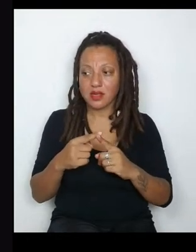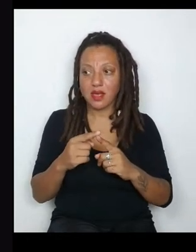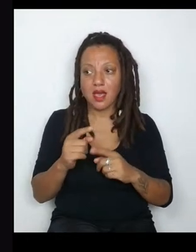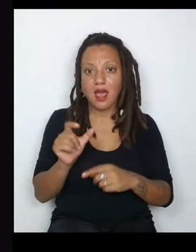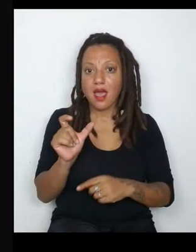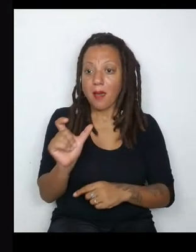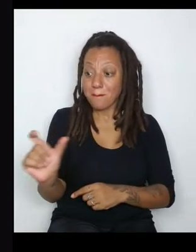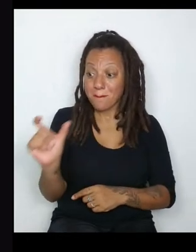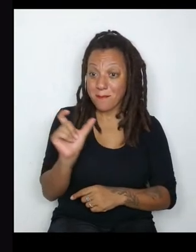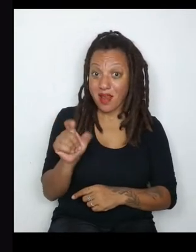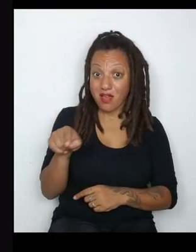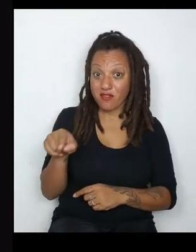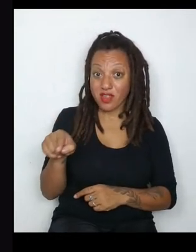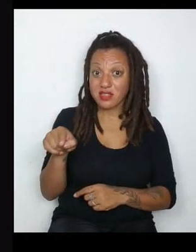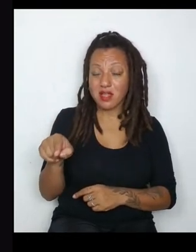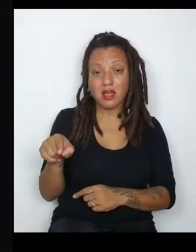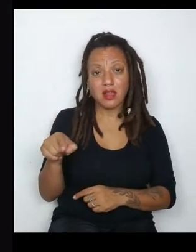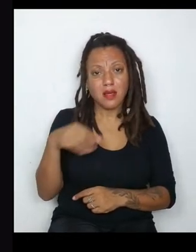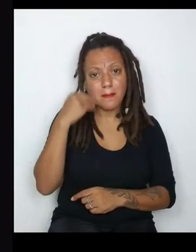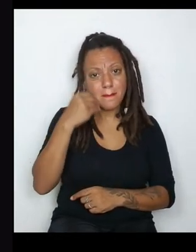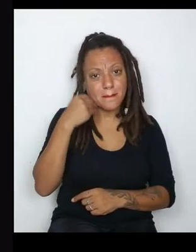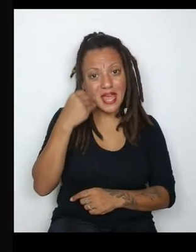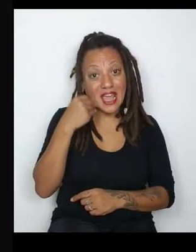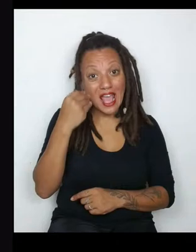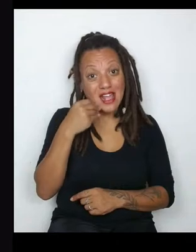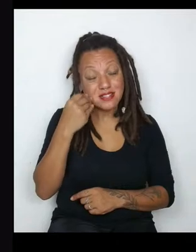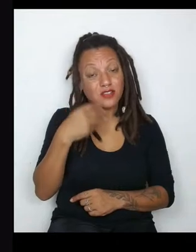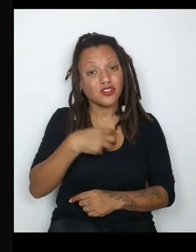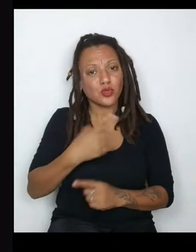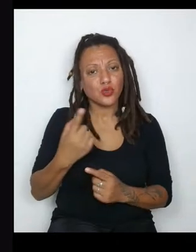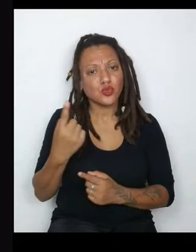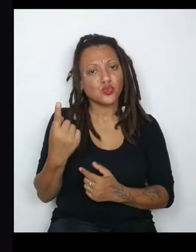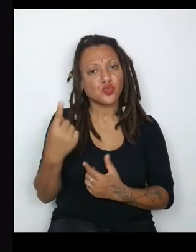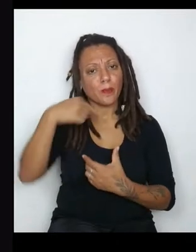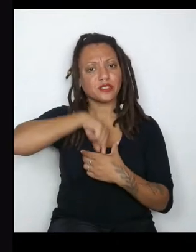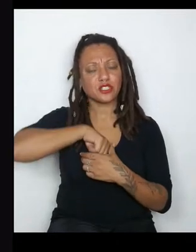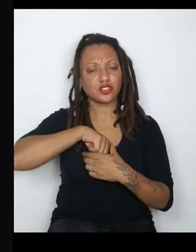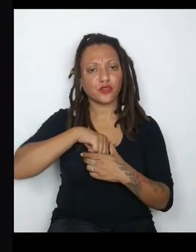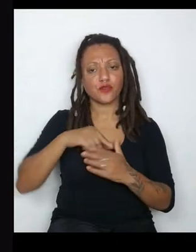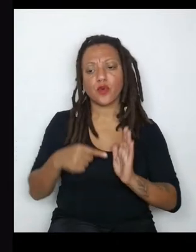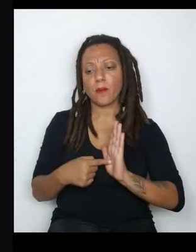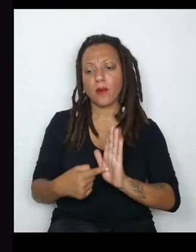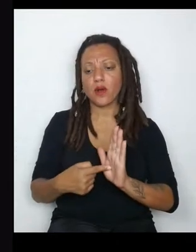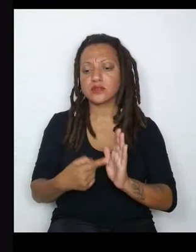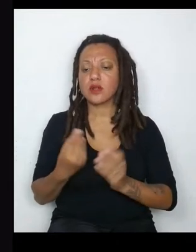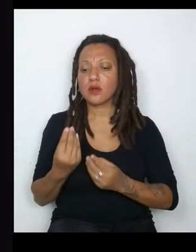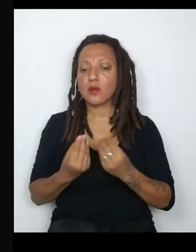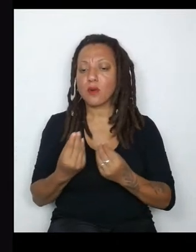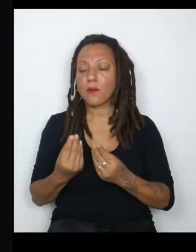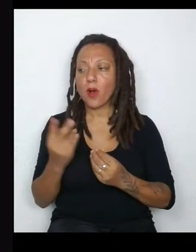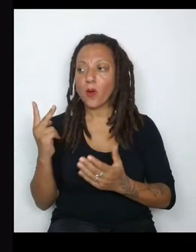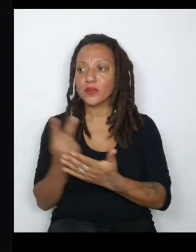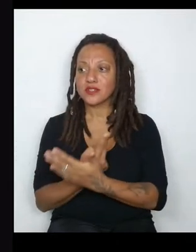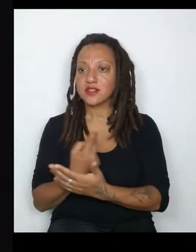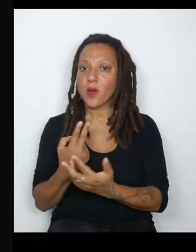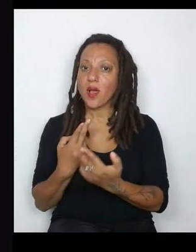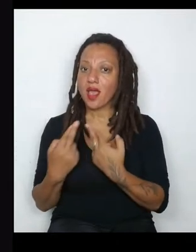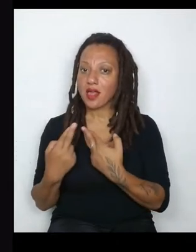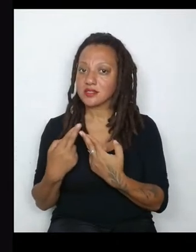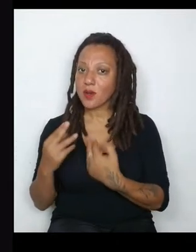accounts of amorous relations included after all these are only another form of